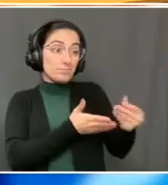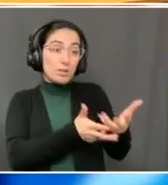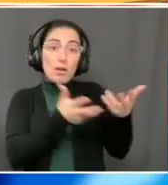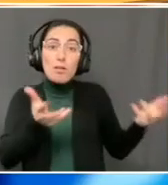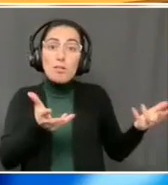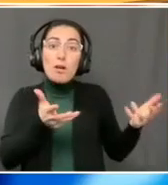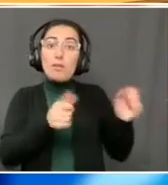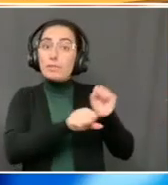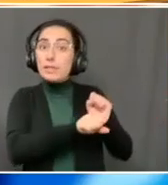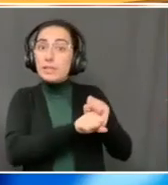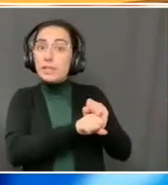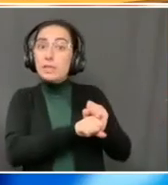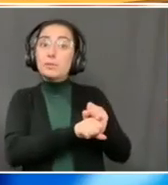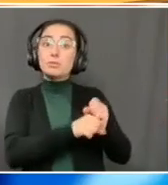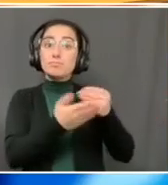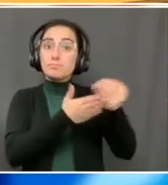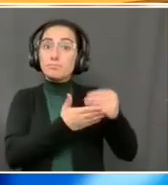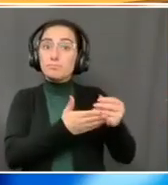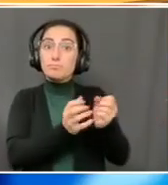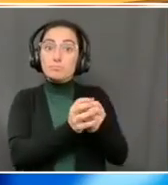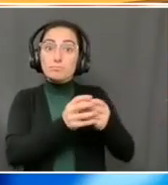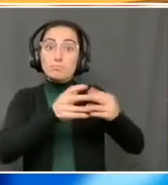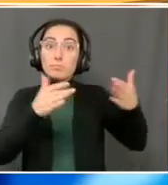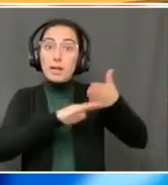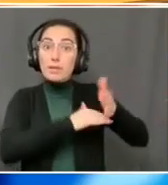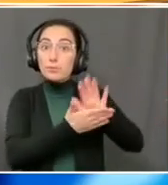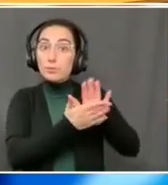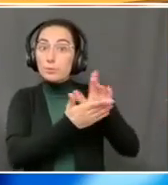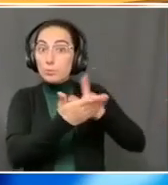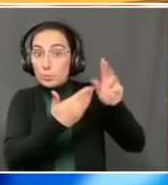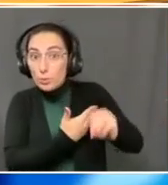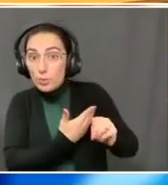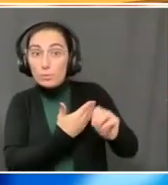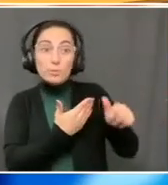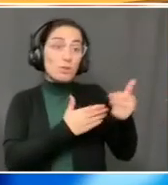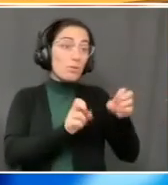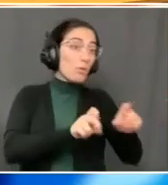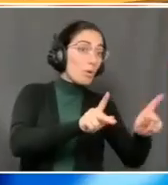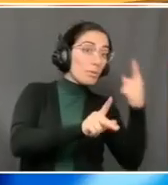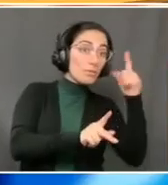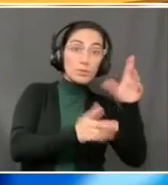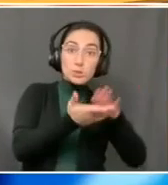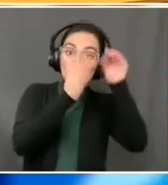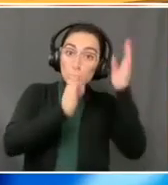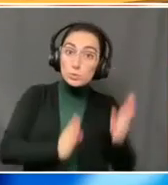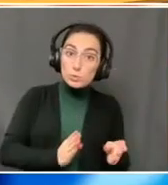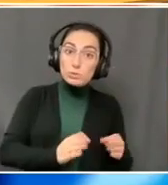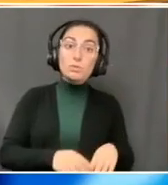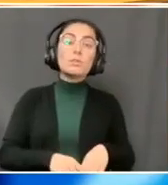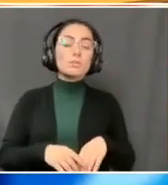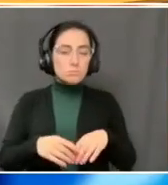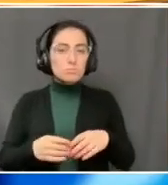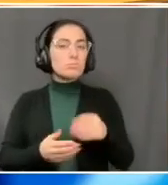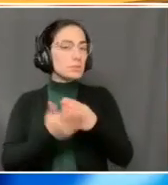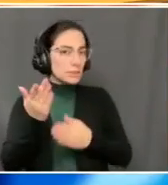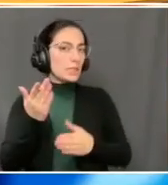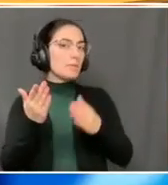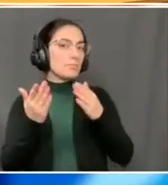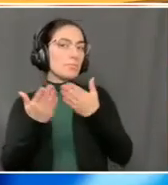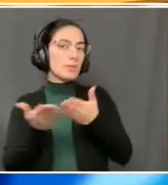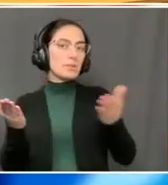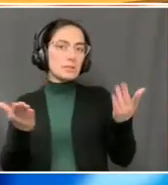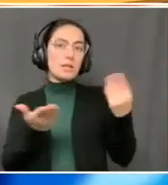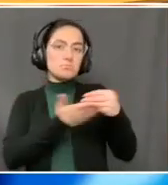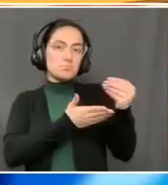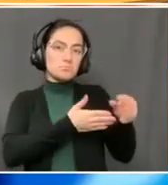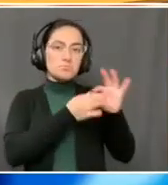labor expenses to expand after-school programming and other opportunities for our students, there are portions of it that are spent